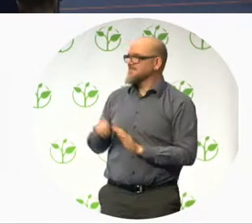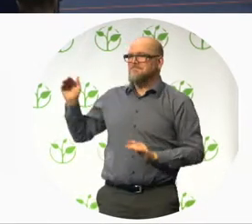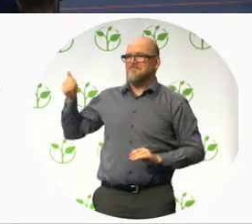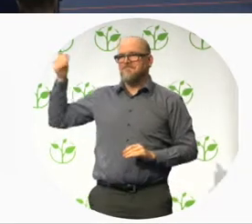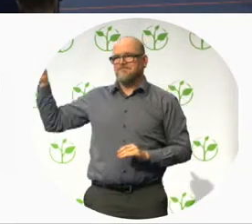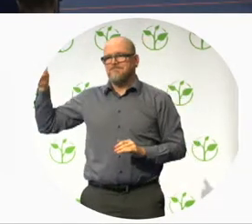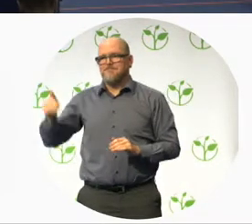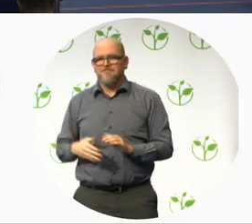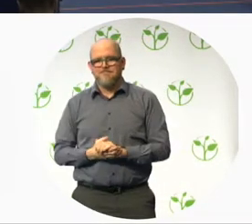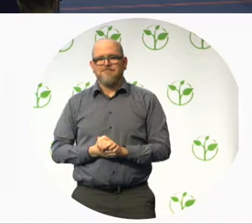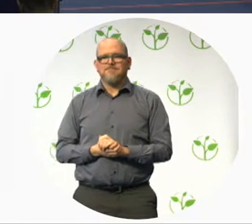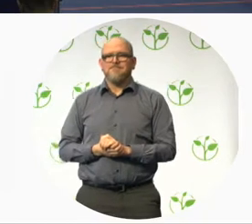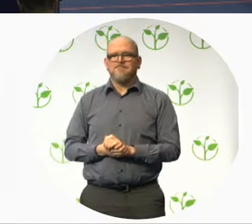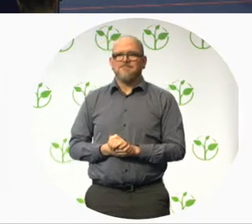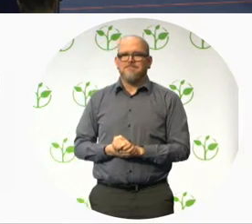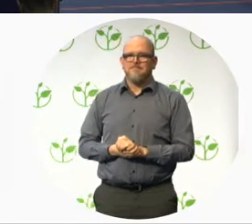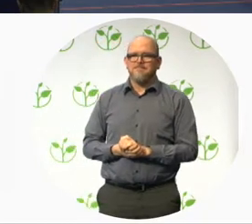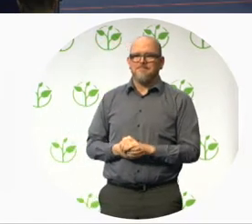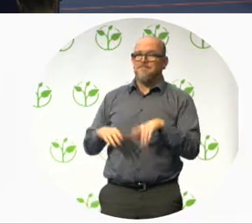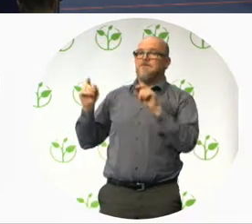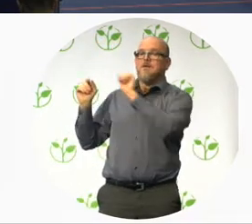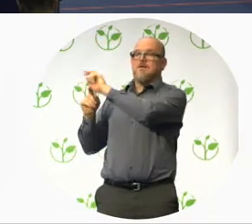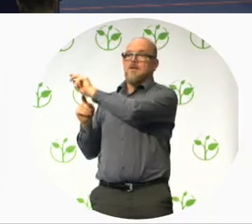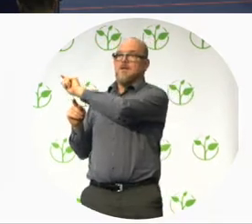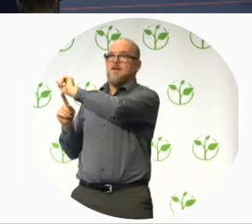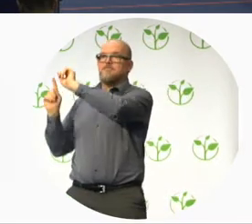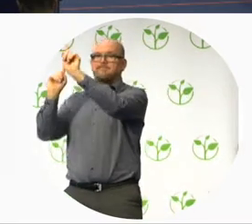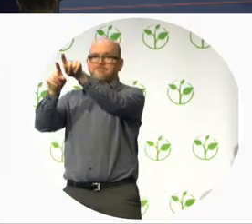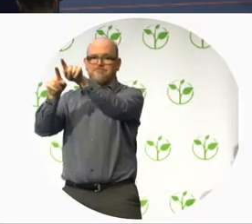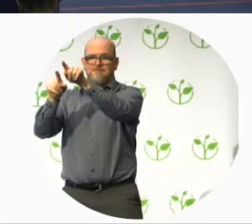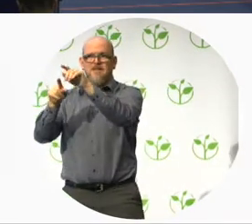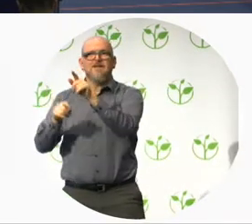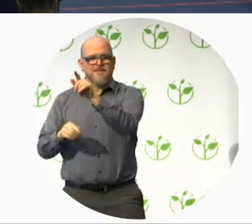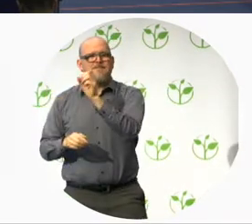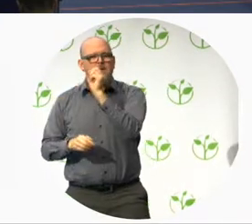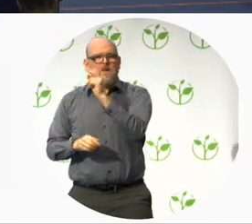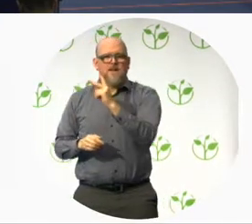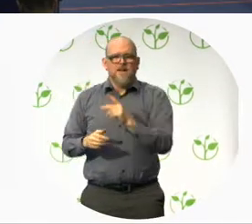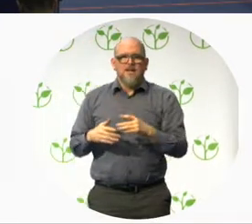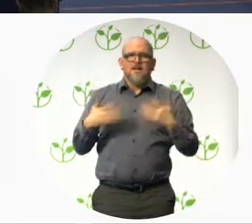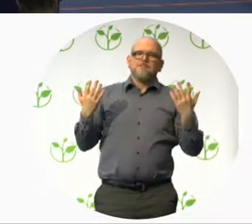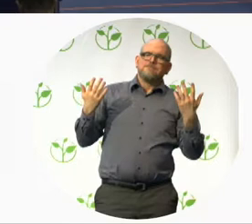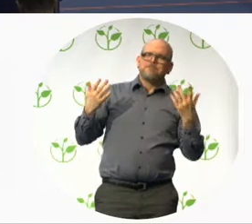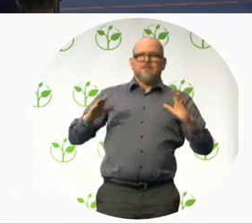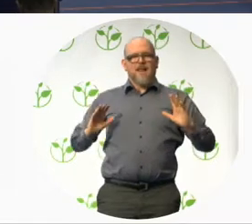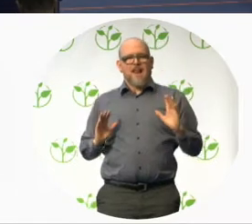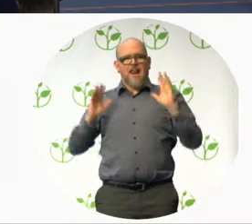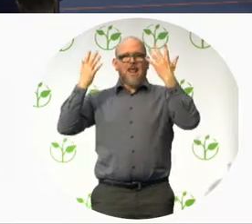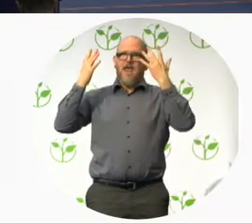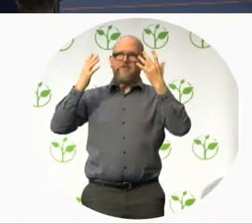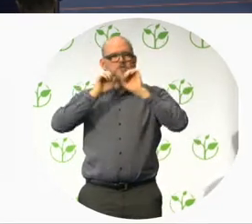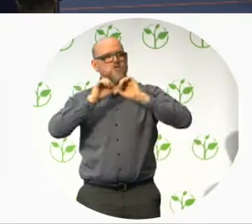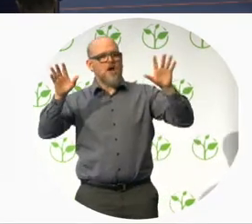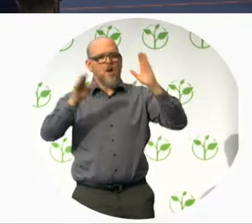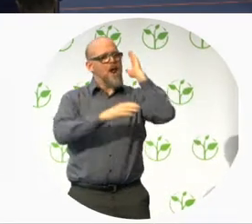So to answer the second part of your question, right now the technology is designed specifically for live shows, meaning pre-scripted shows. The